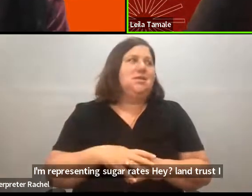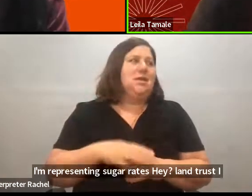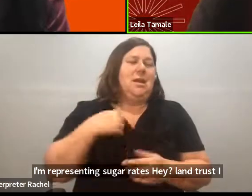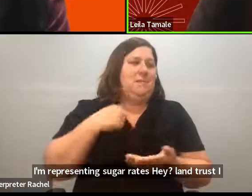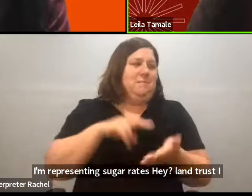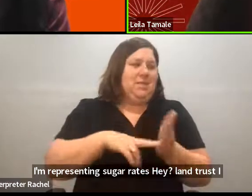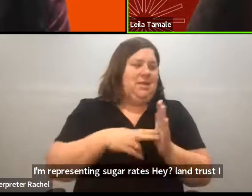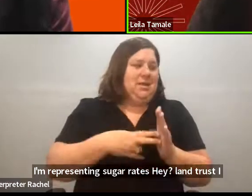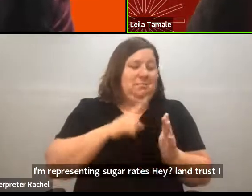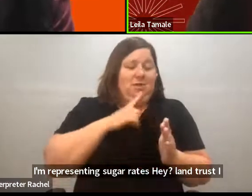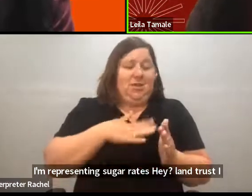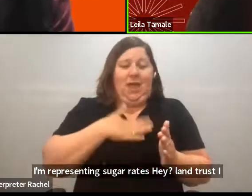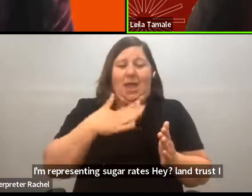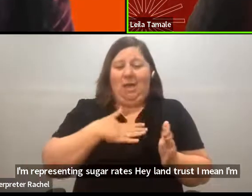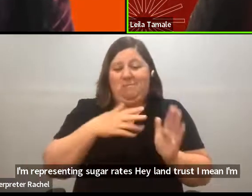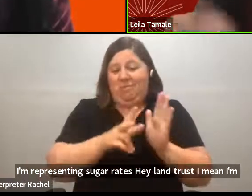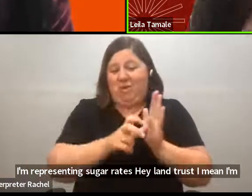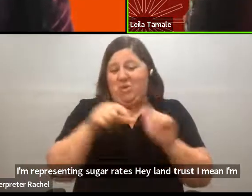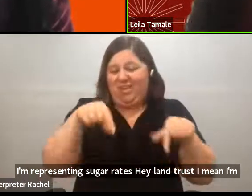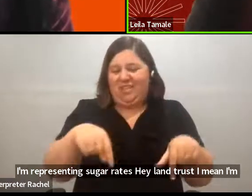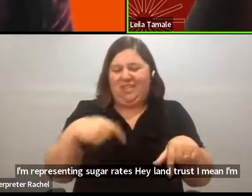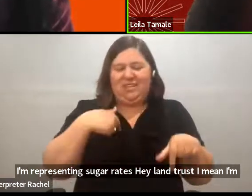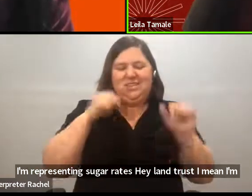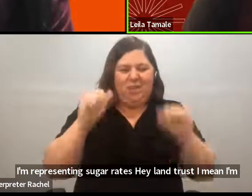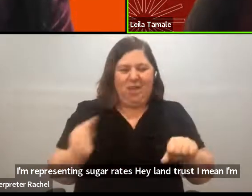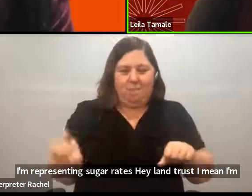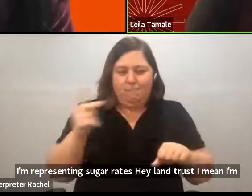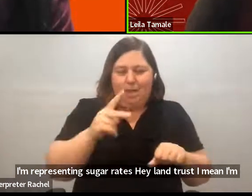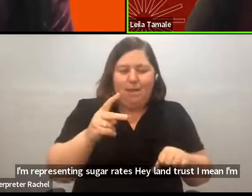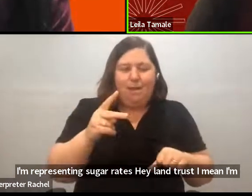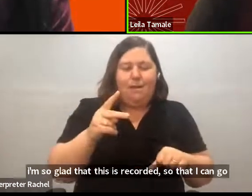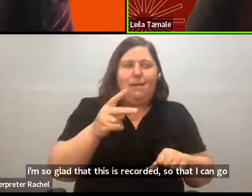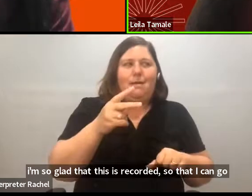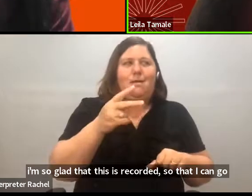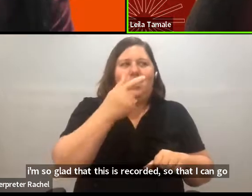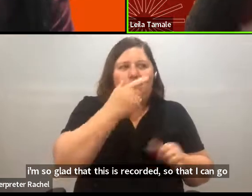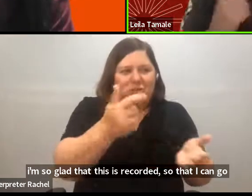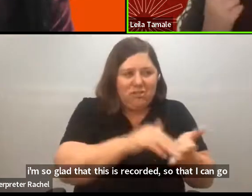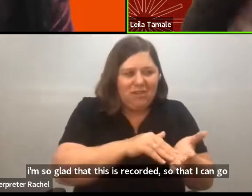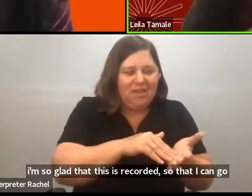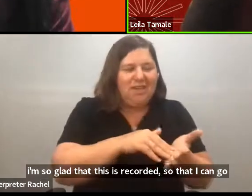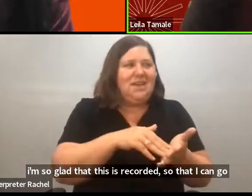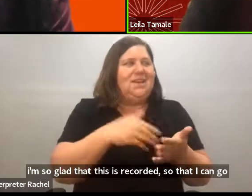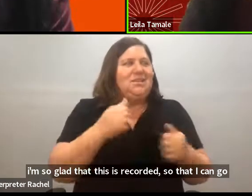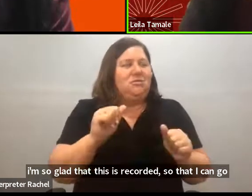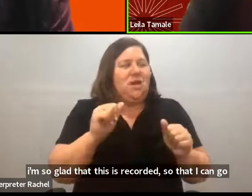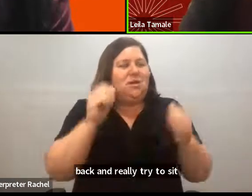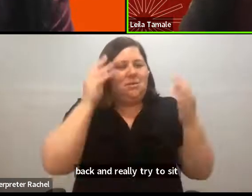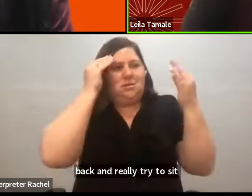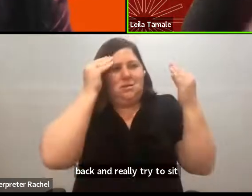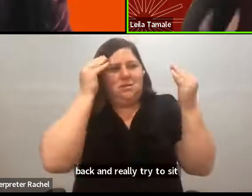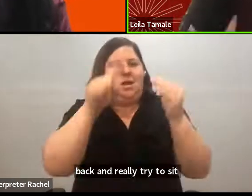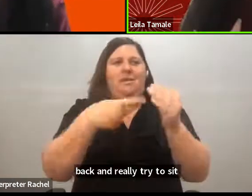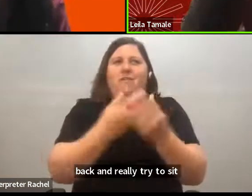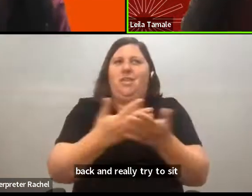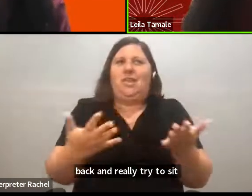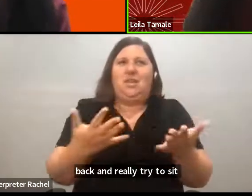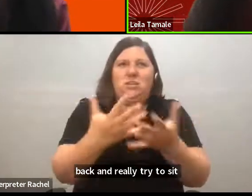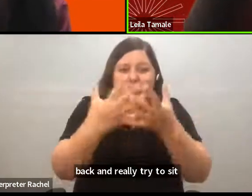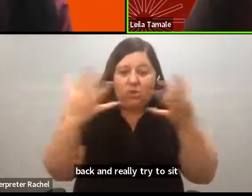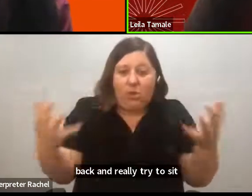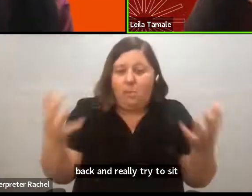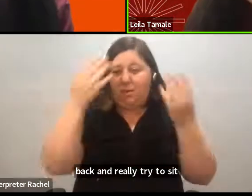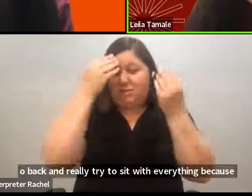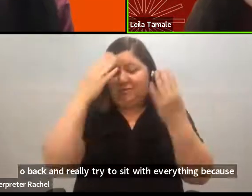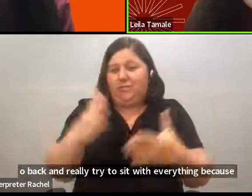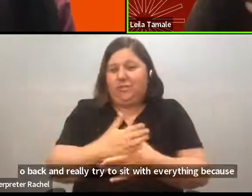I'm so glad that this is recorded so that I can go back and really try to sit with everything, because there was just so much that was